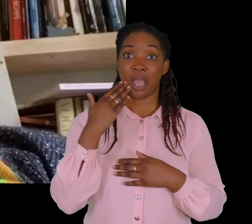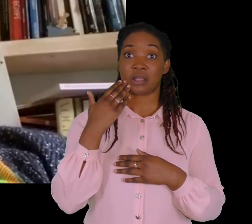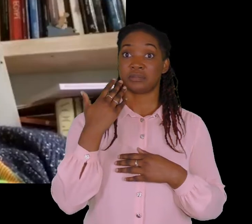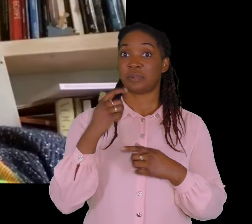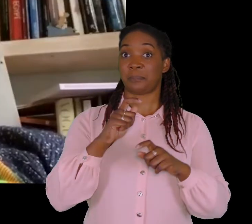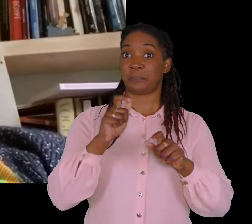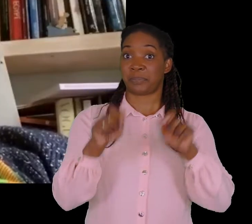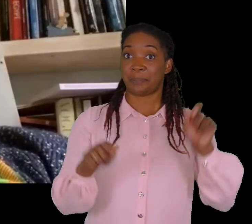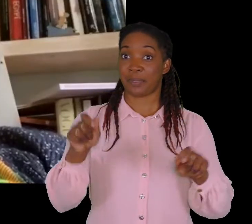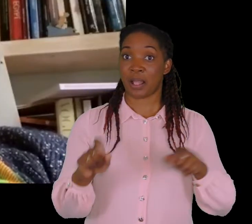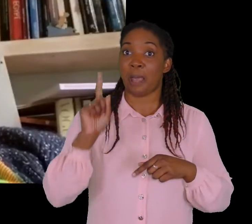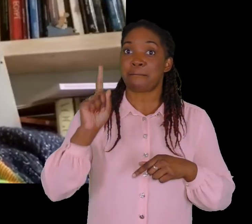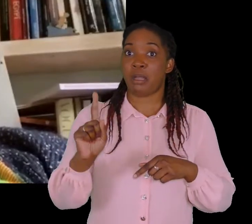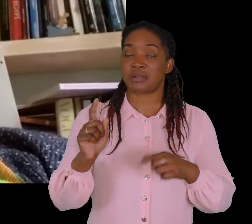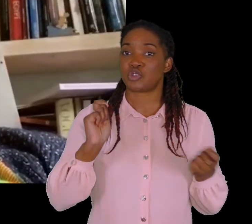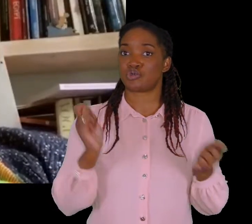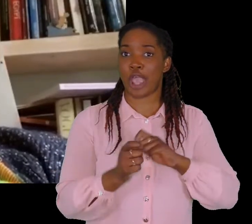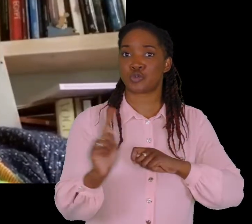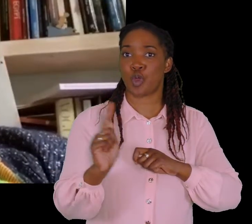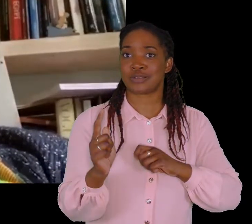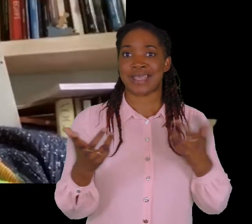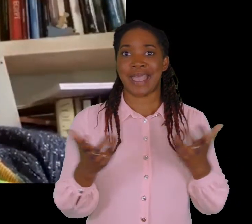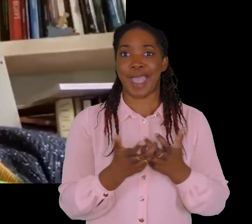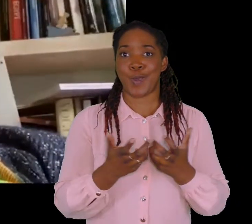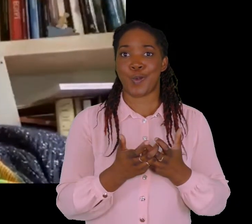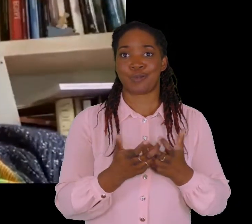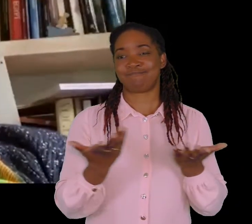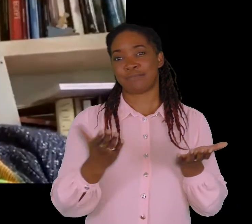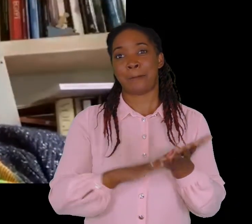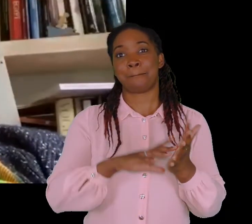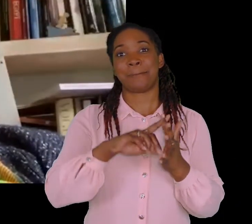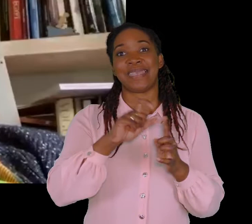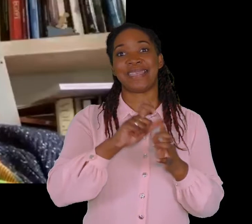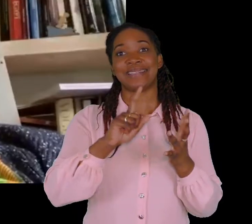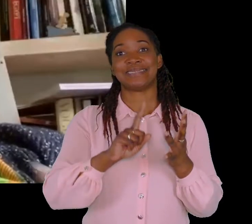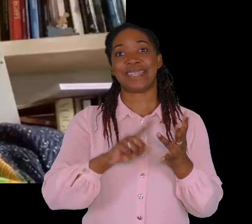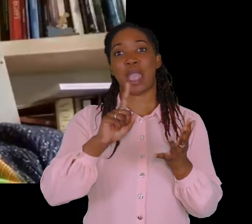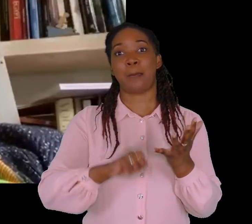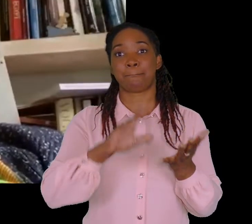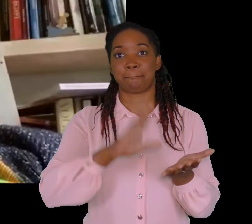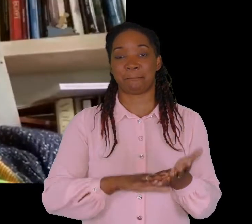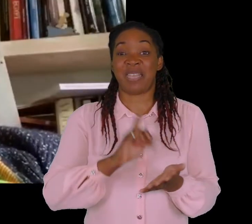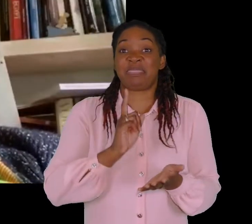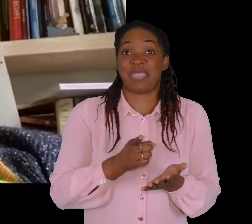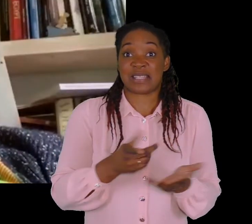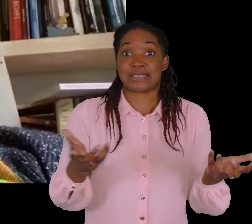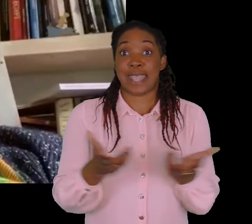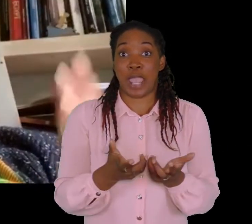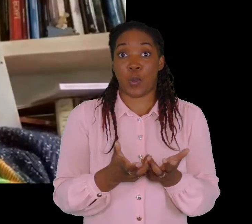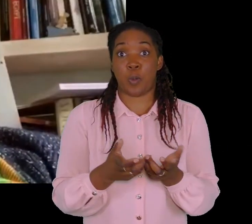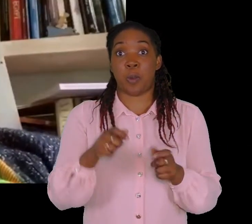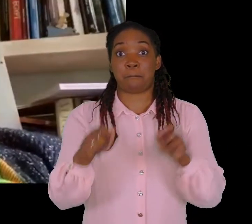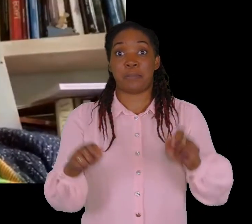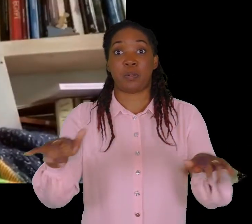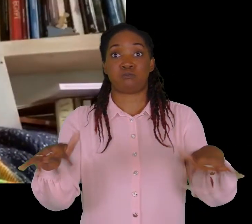And the medium was the thing that got the work looked at. It had nothing to do with